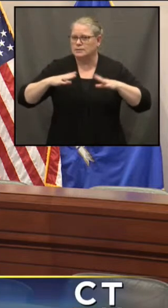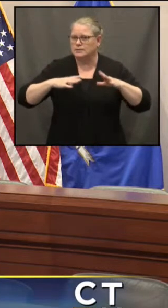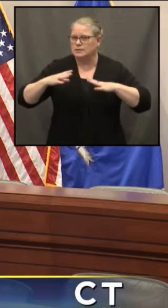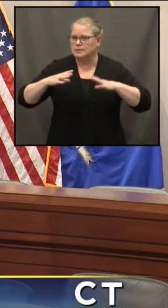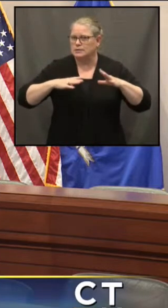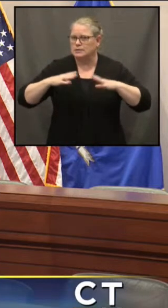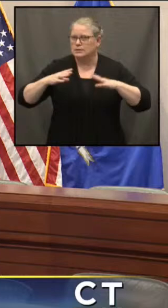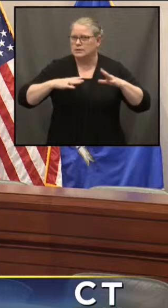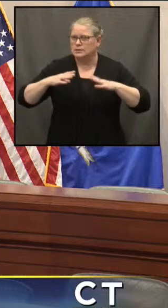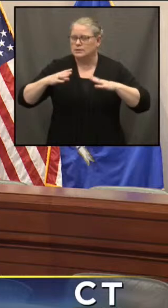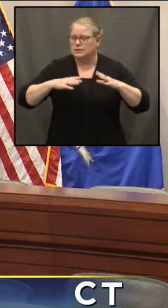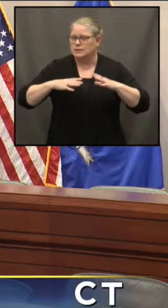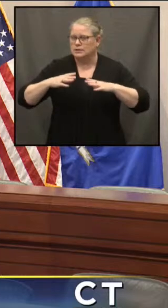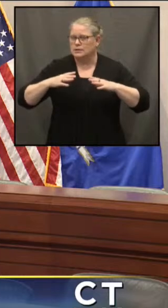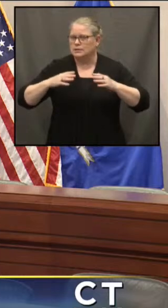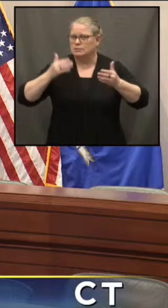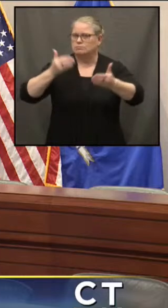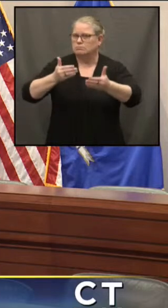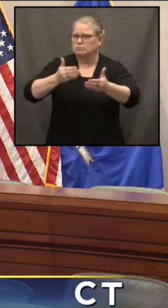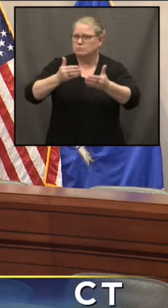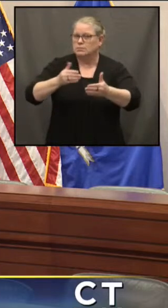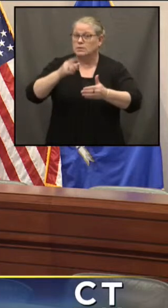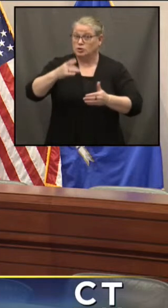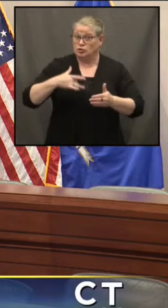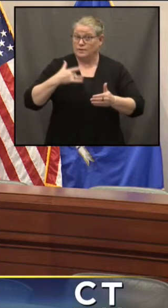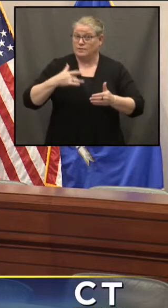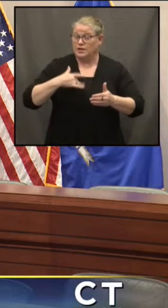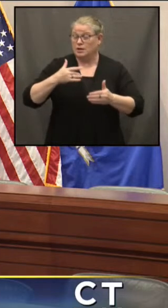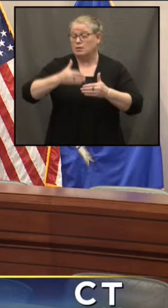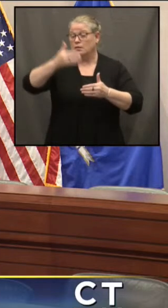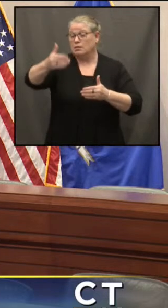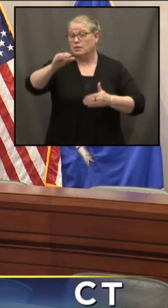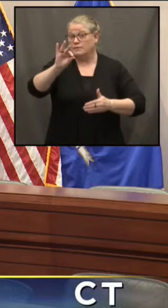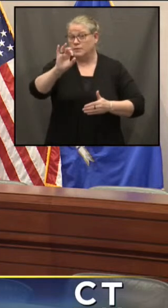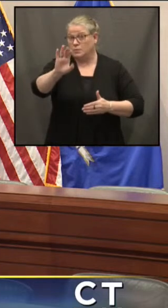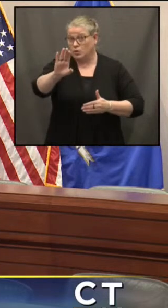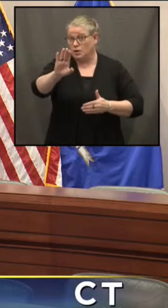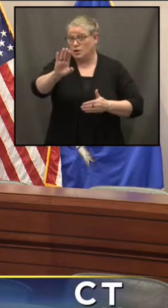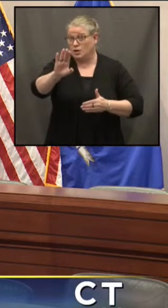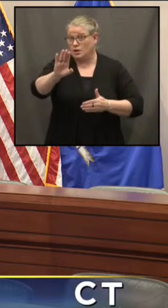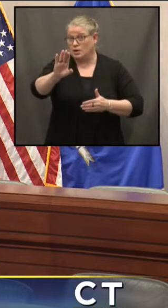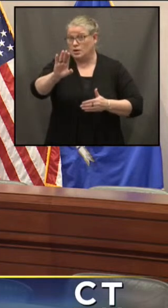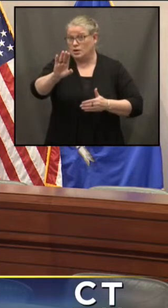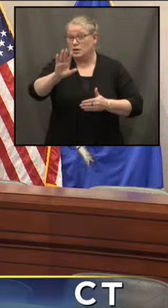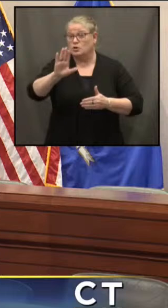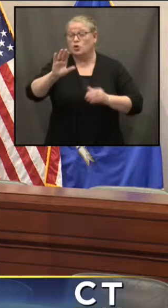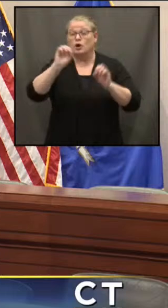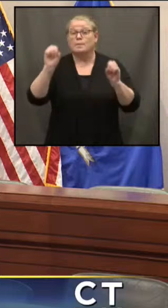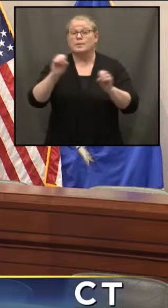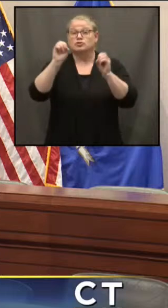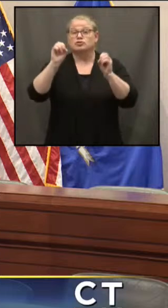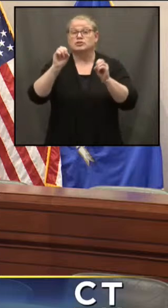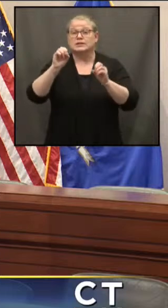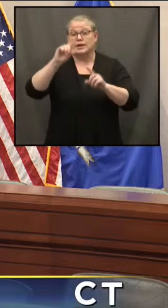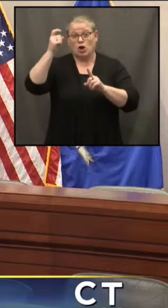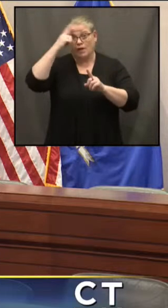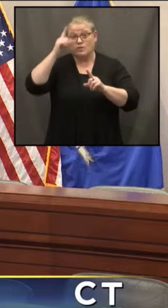increase. Do you still anticipate that come February you will no longer need your emergency declarations?